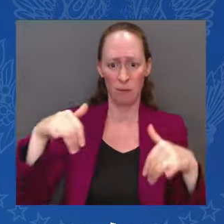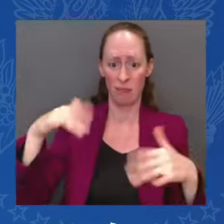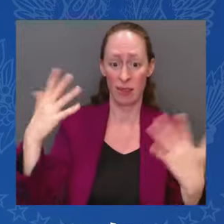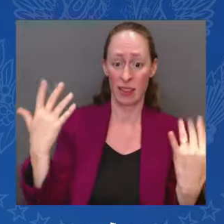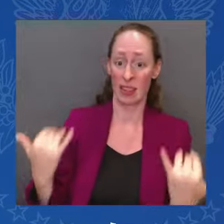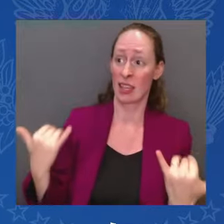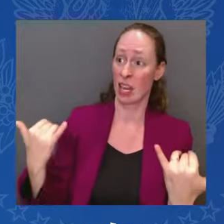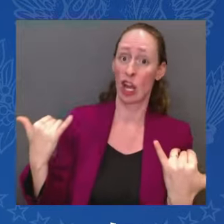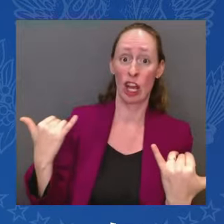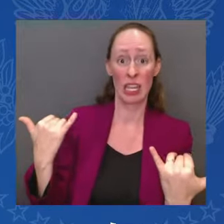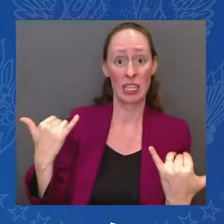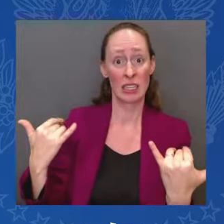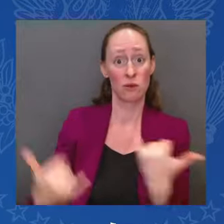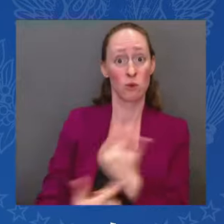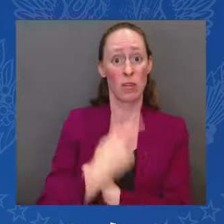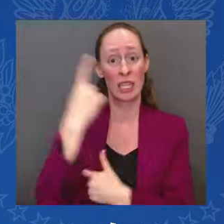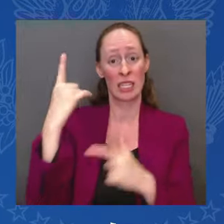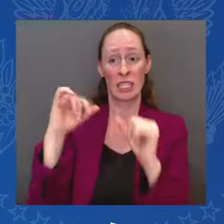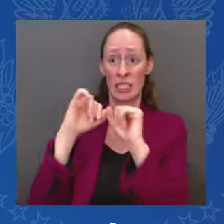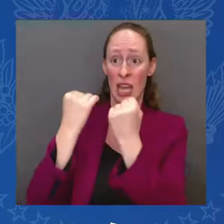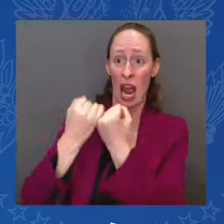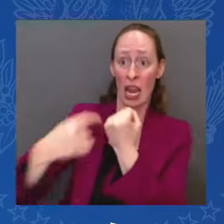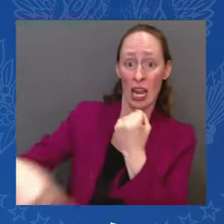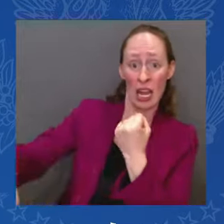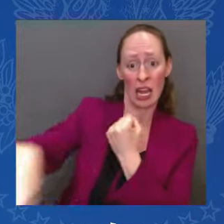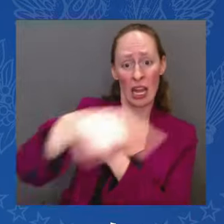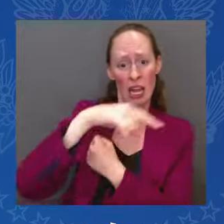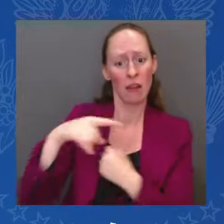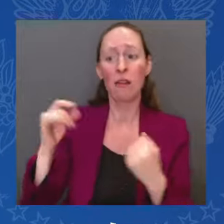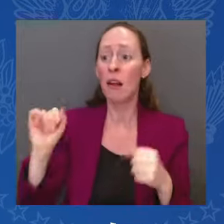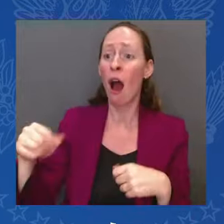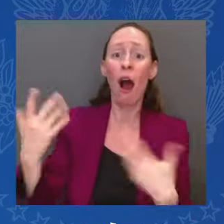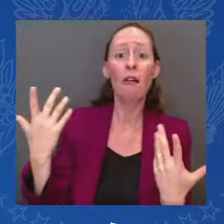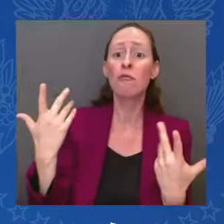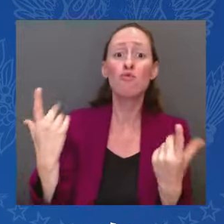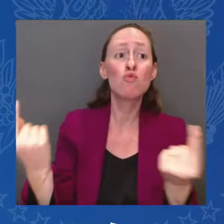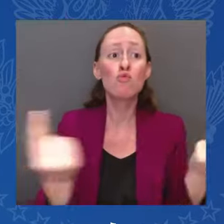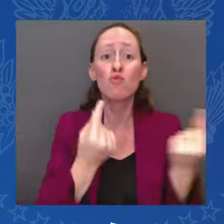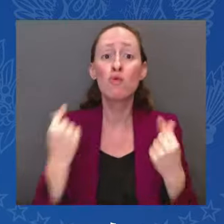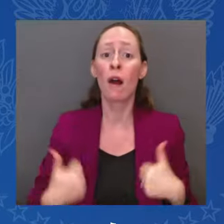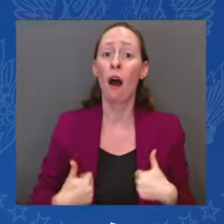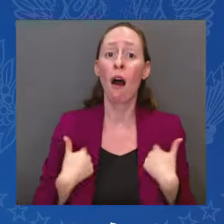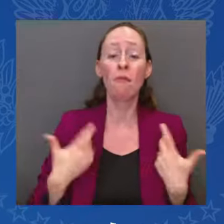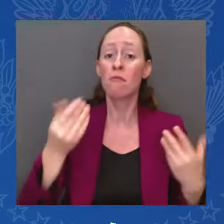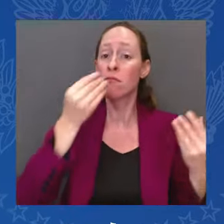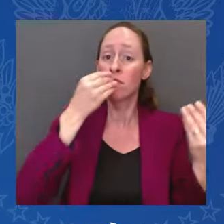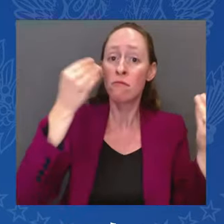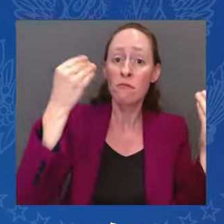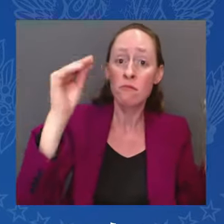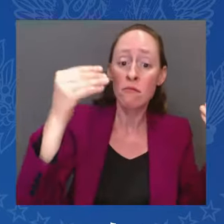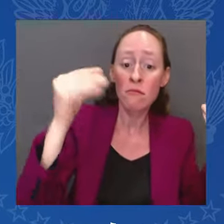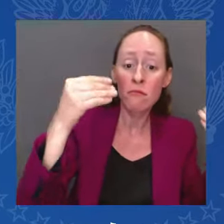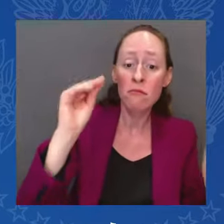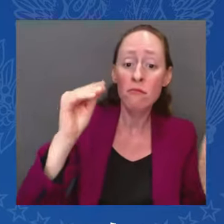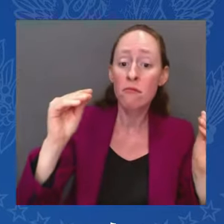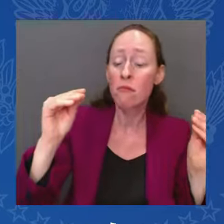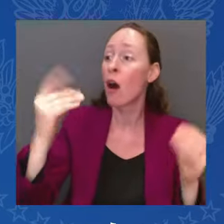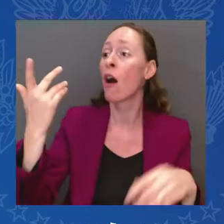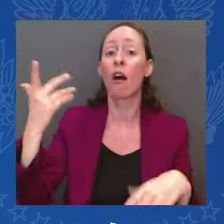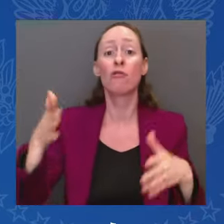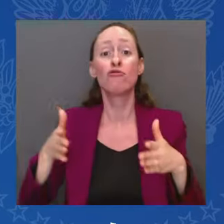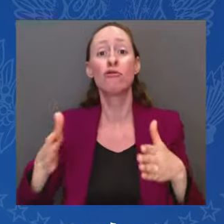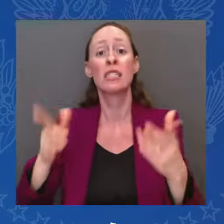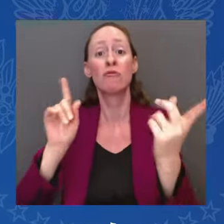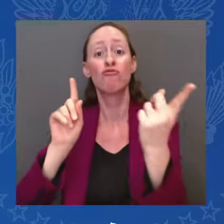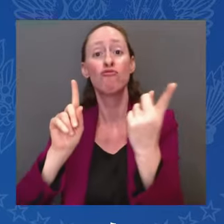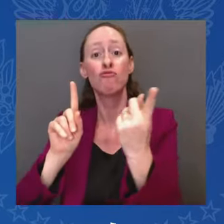able to shop in a grocery store, walk down the street, or sit peacefully in a